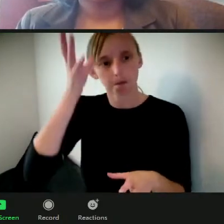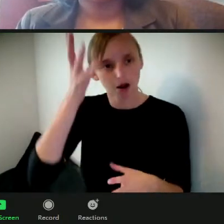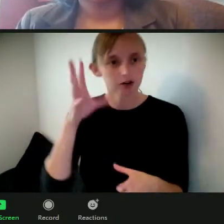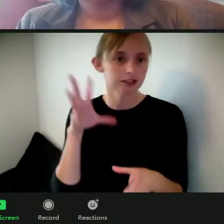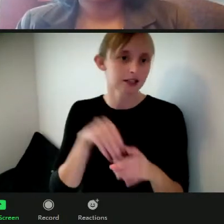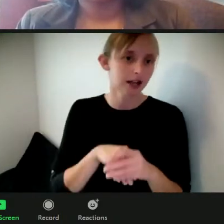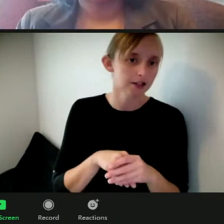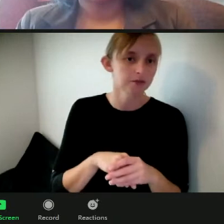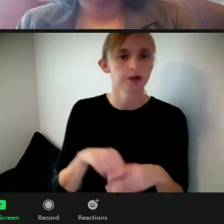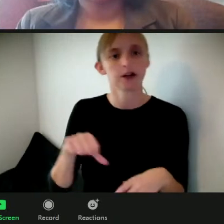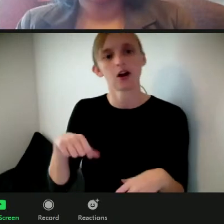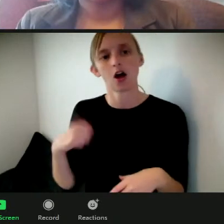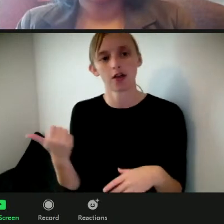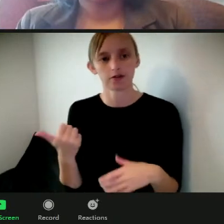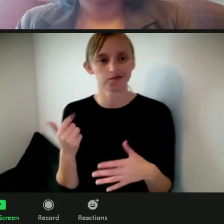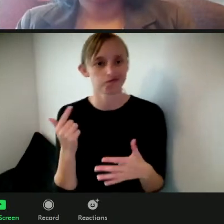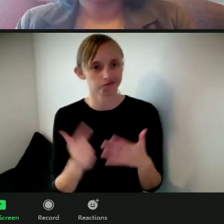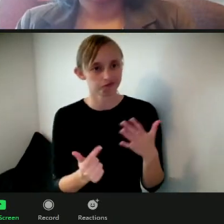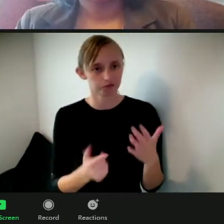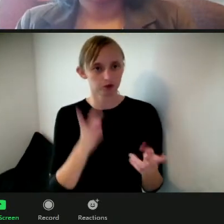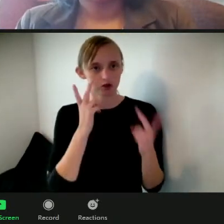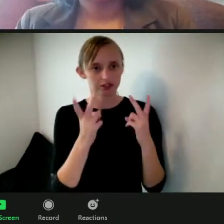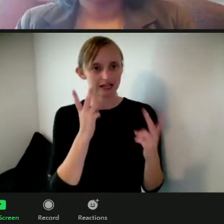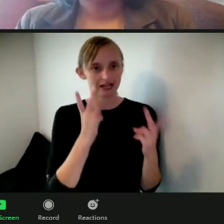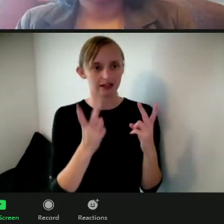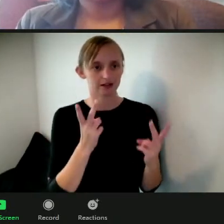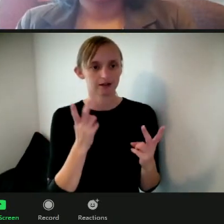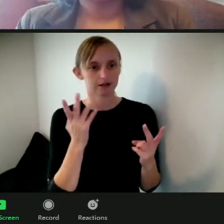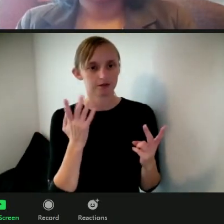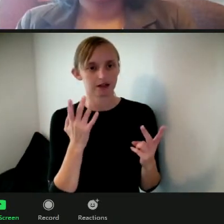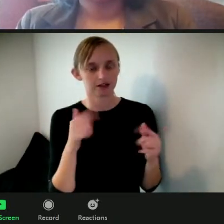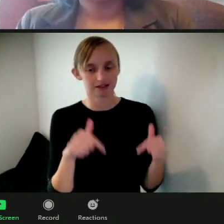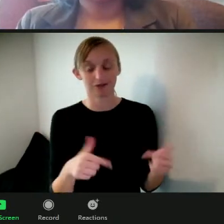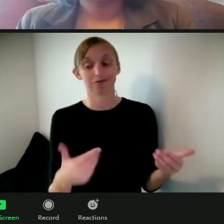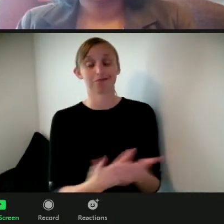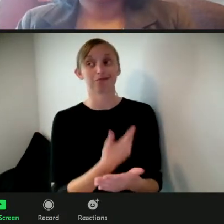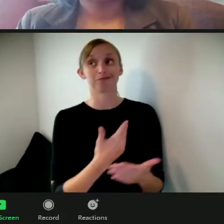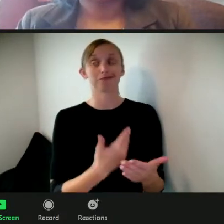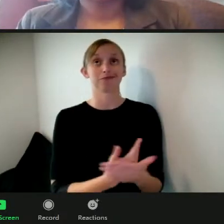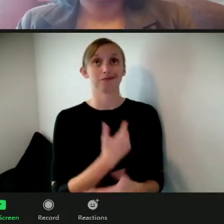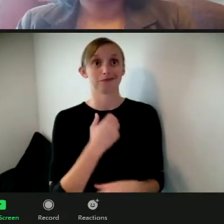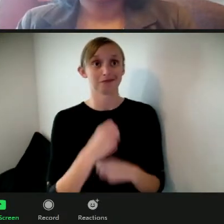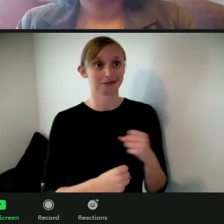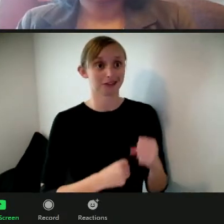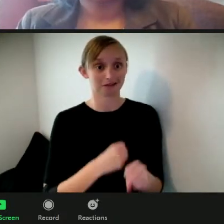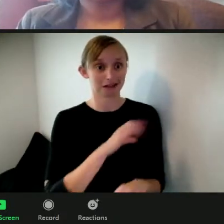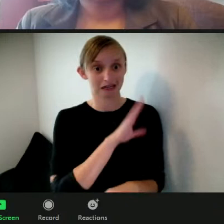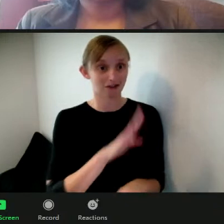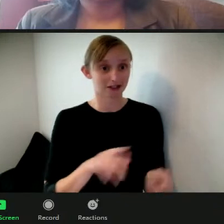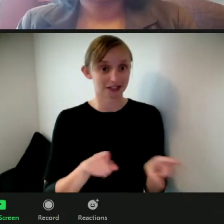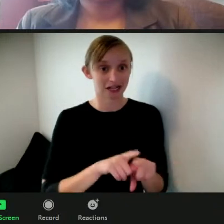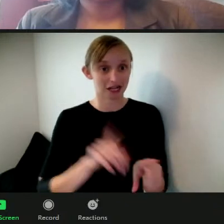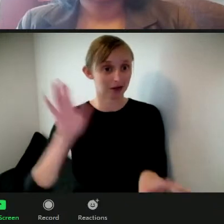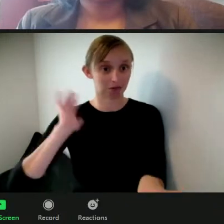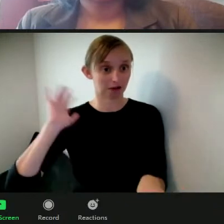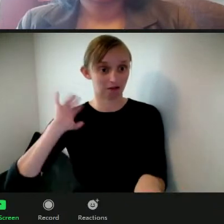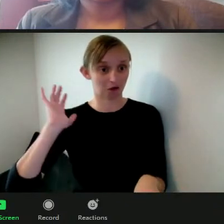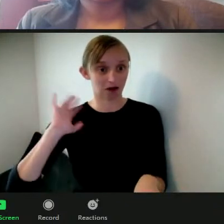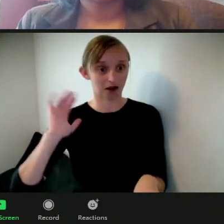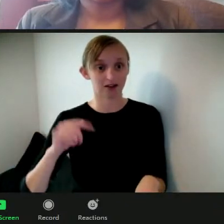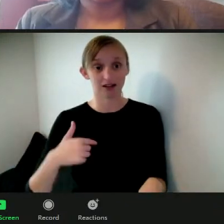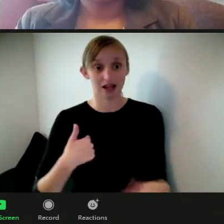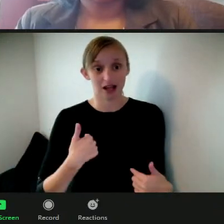other things that you're seeing this year, since this is really an unprecedented year. I feel it as a